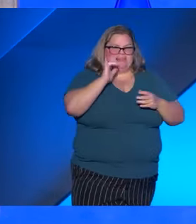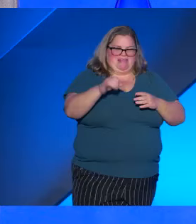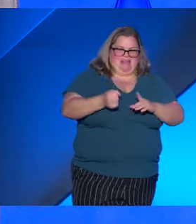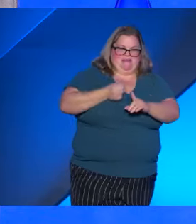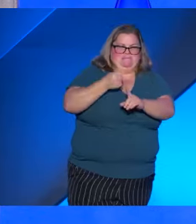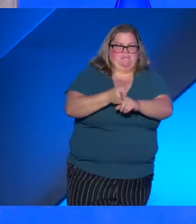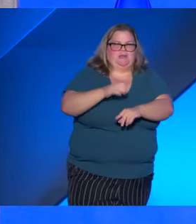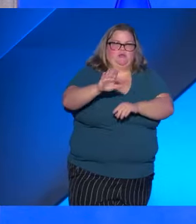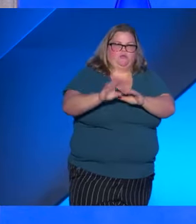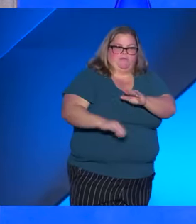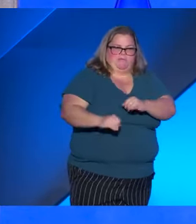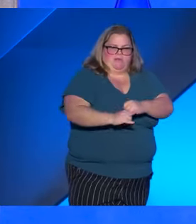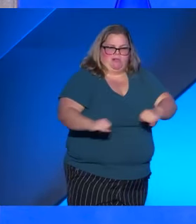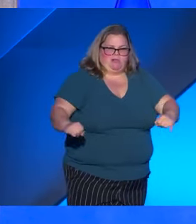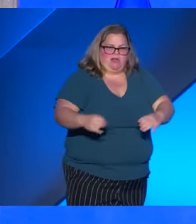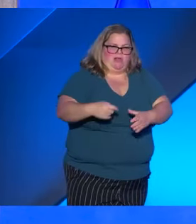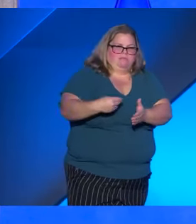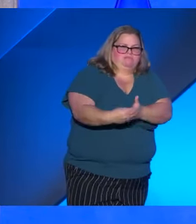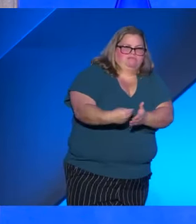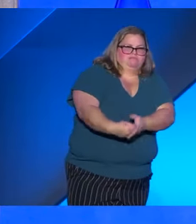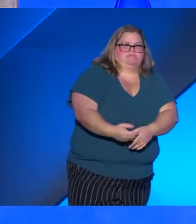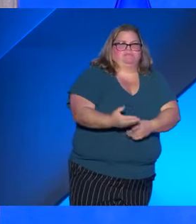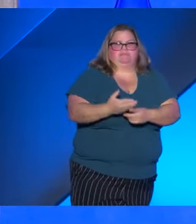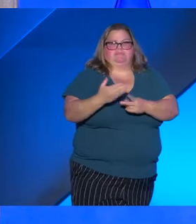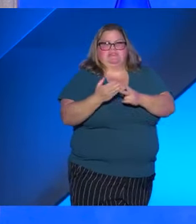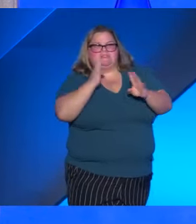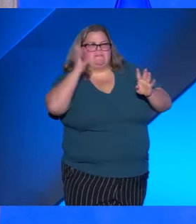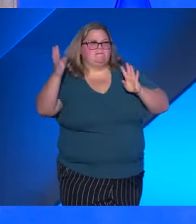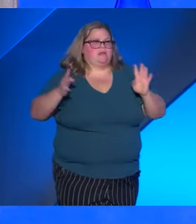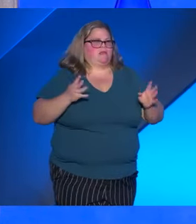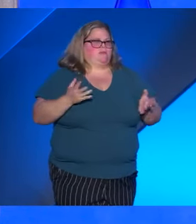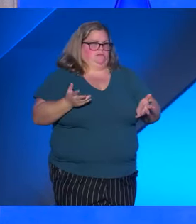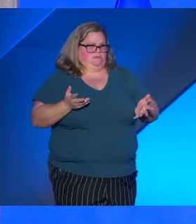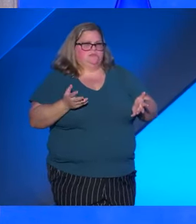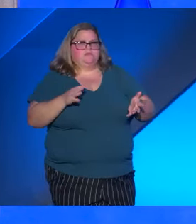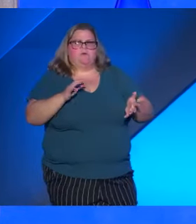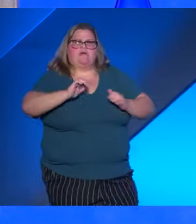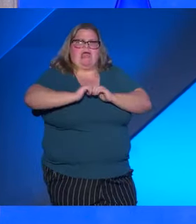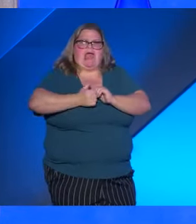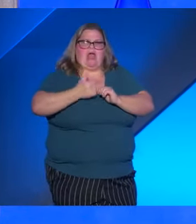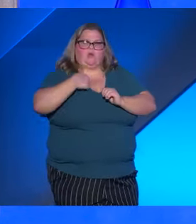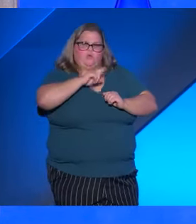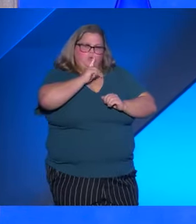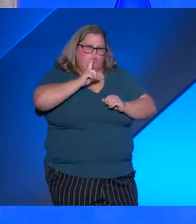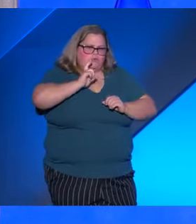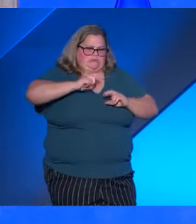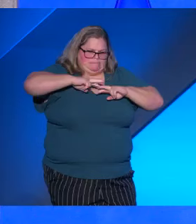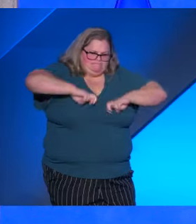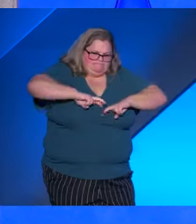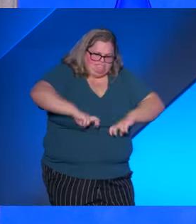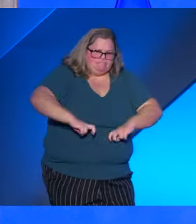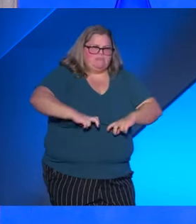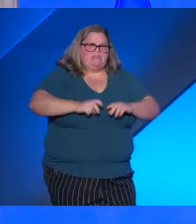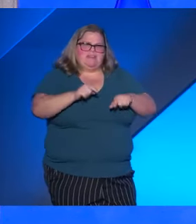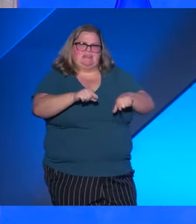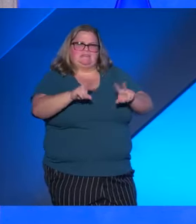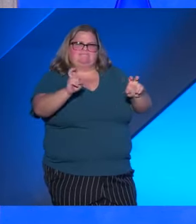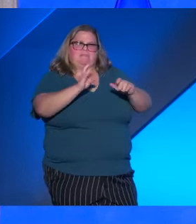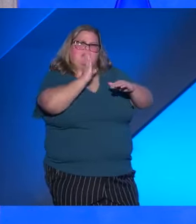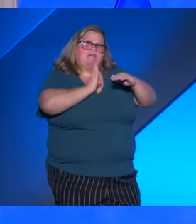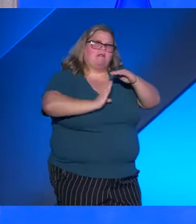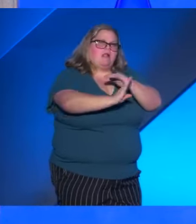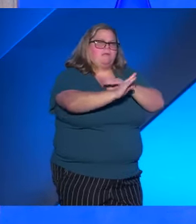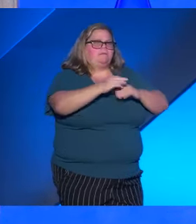going to impact you innovating. So how do you start to really kind of dig deep into this humble inquiry and